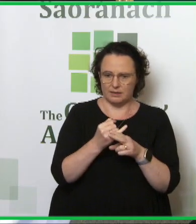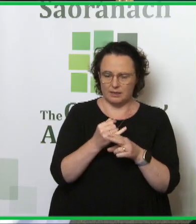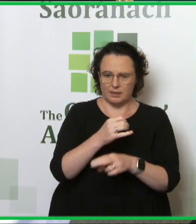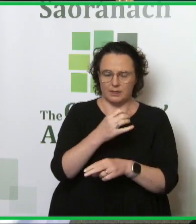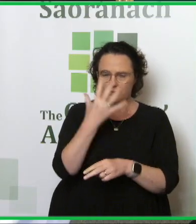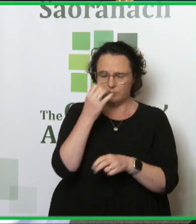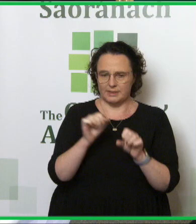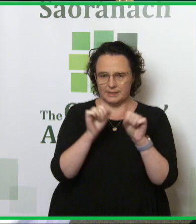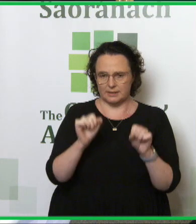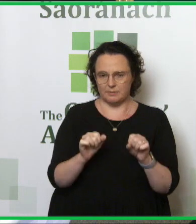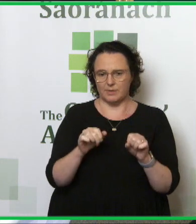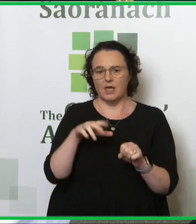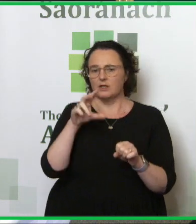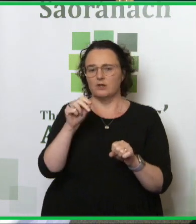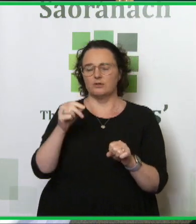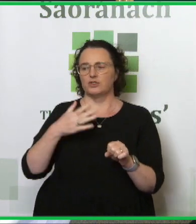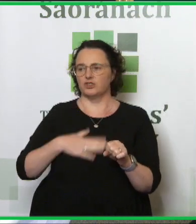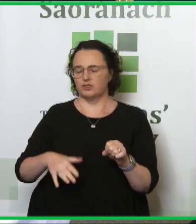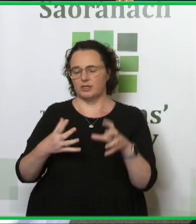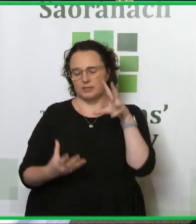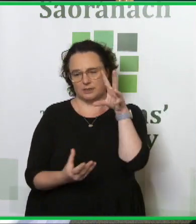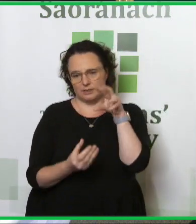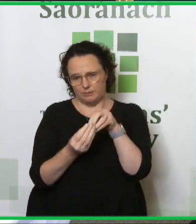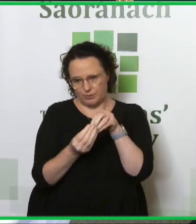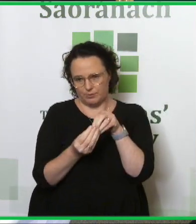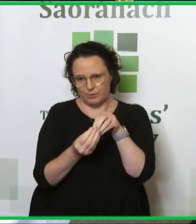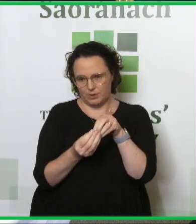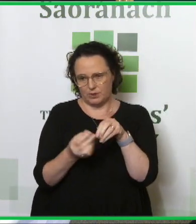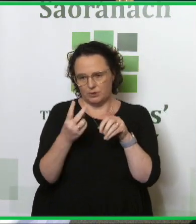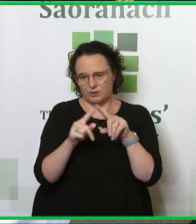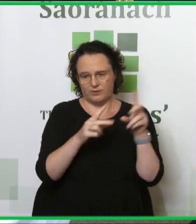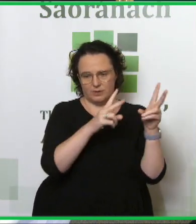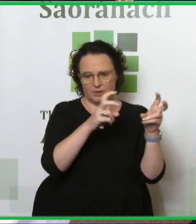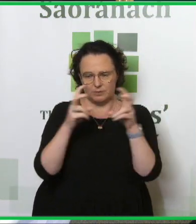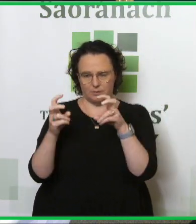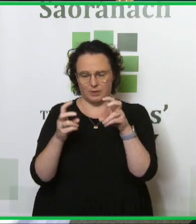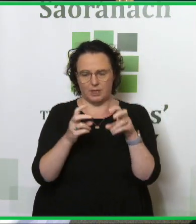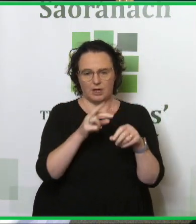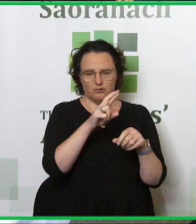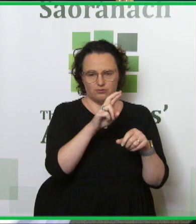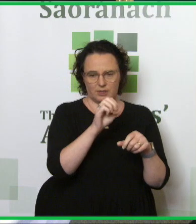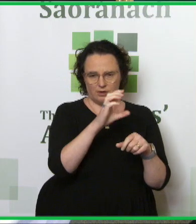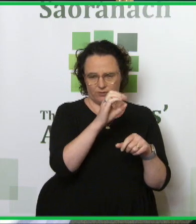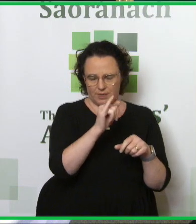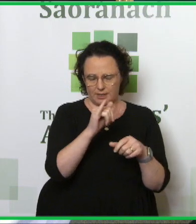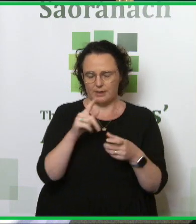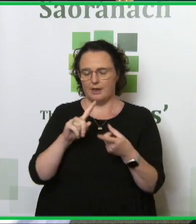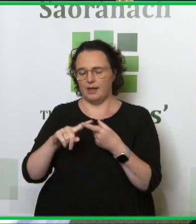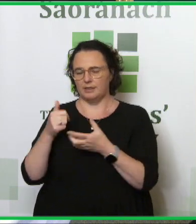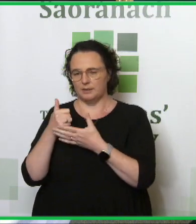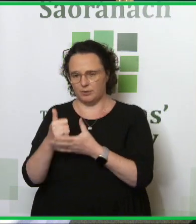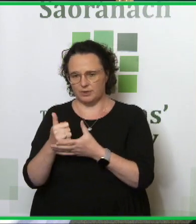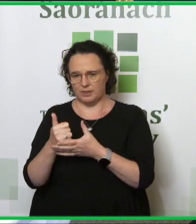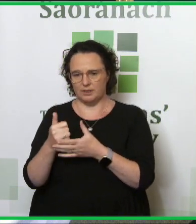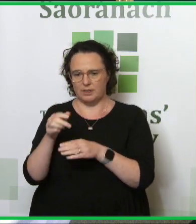not necessarily. This is only to just try and summarise what's an amalgam of 2 different topics: recovery and then supporting people with problematic drug